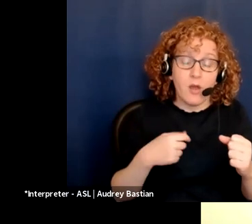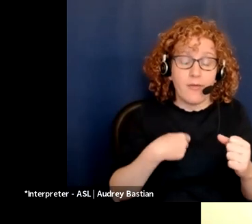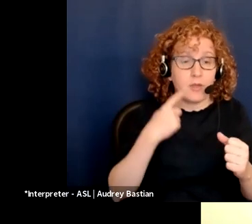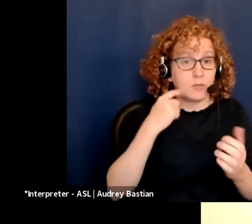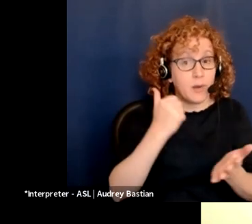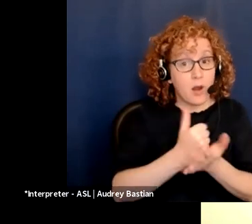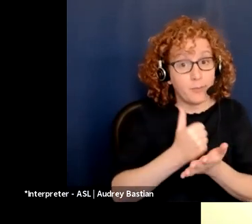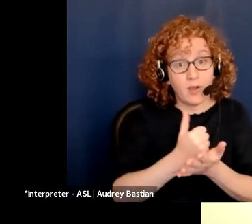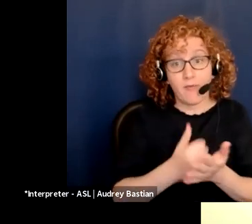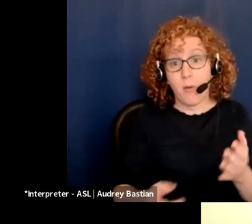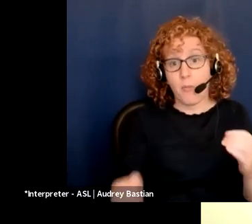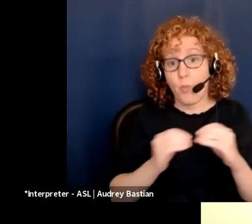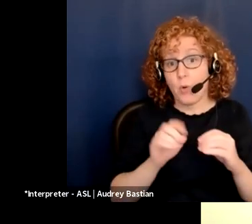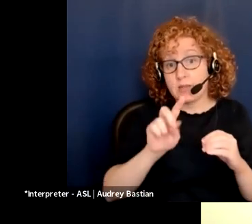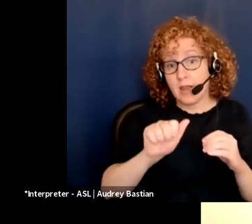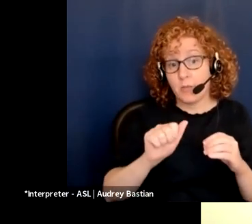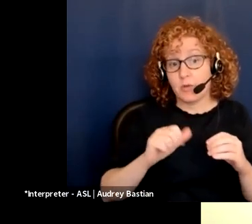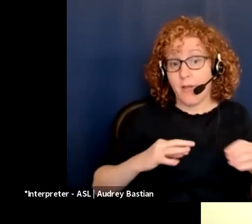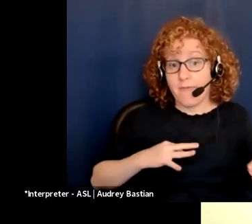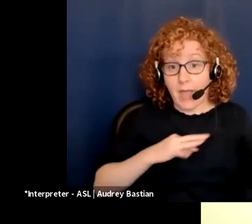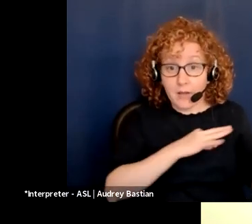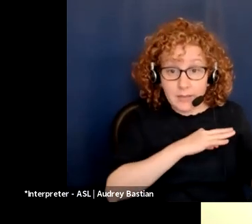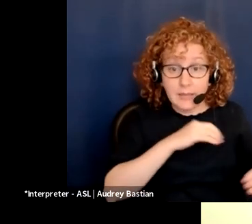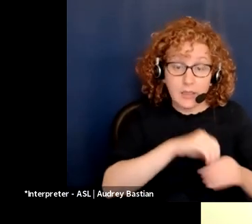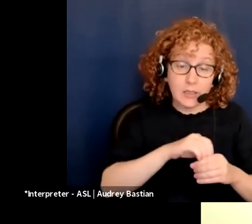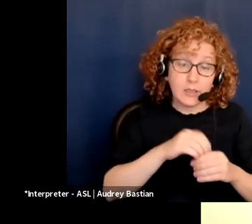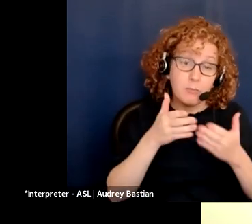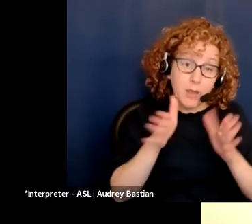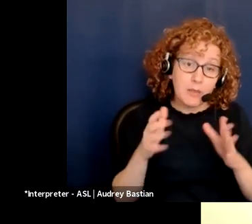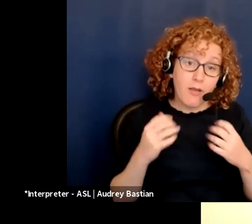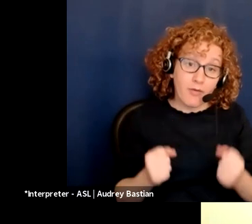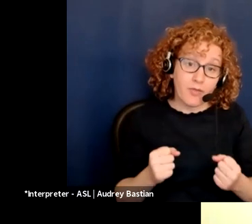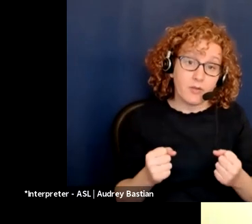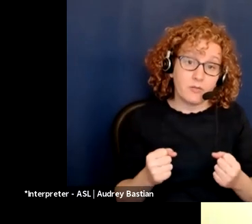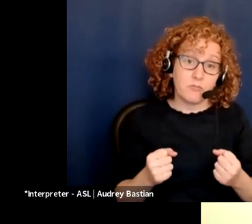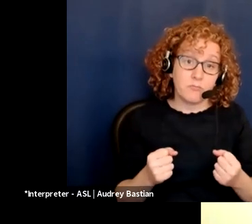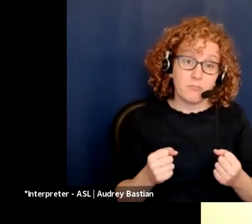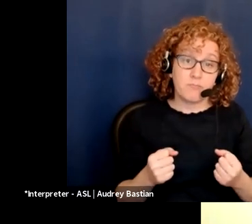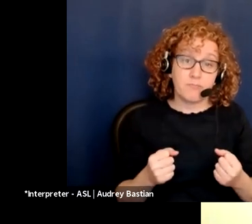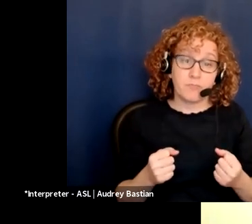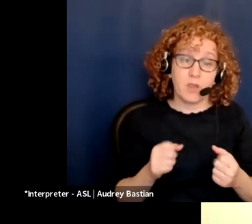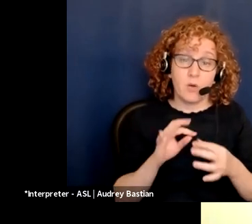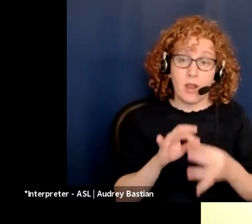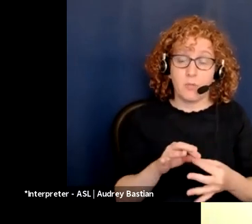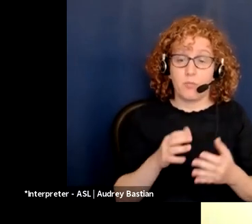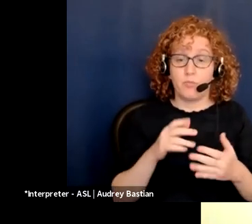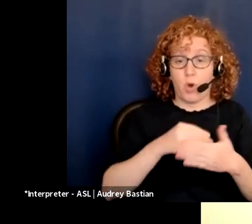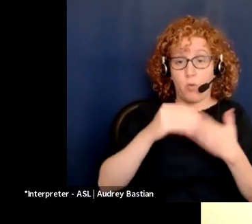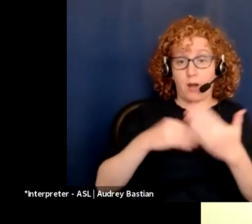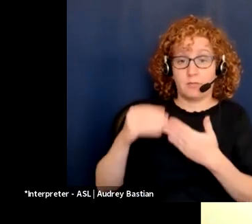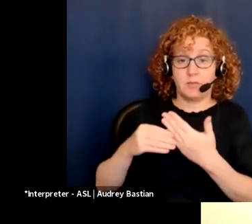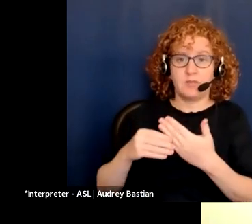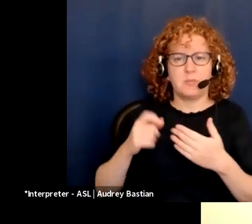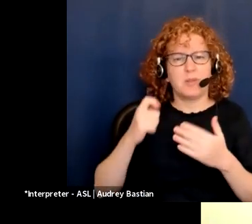more disabled faculty in public health programs and related programs. Because oftentimes, as